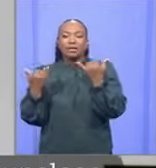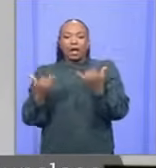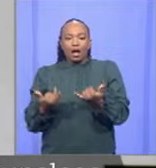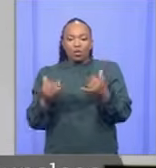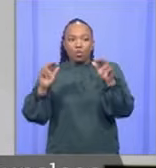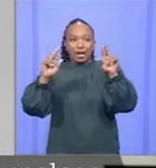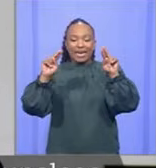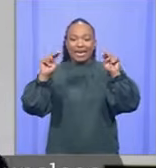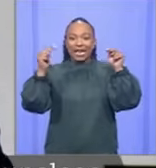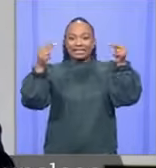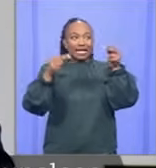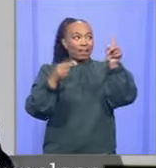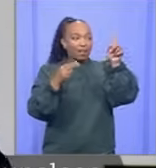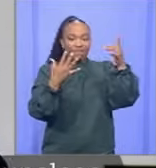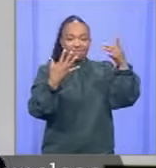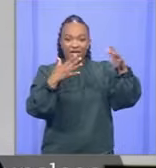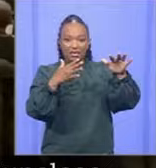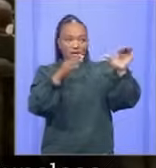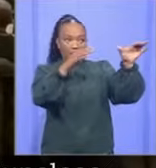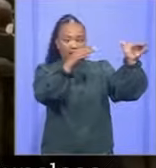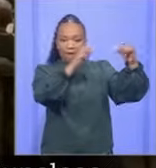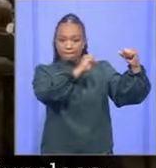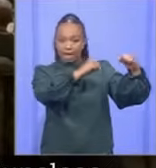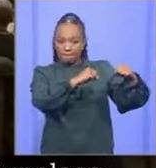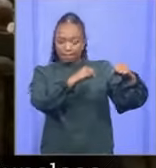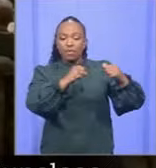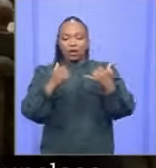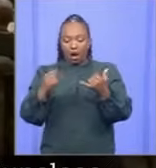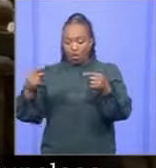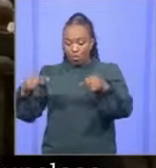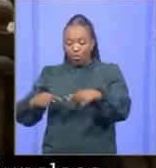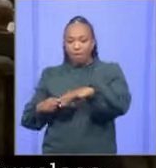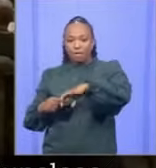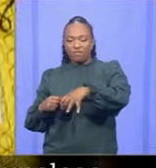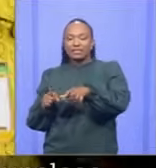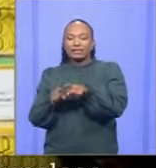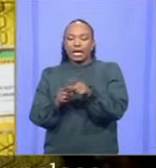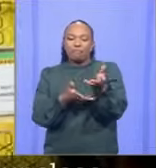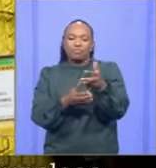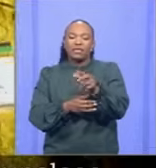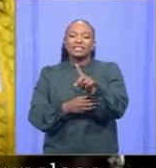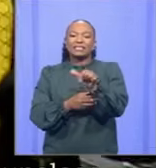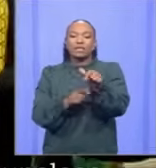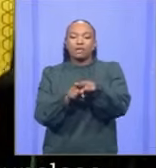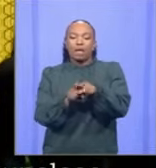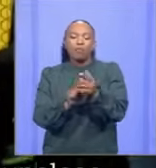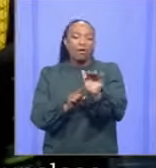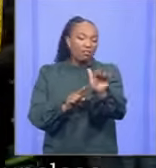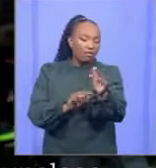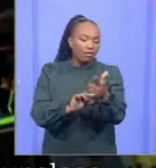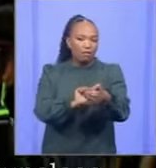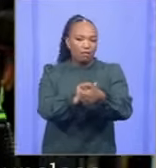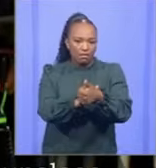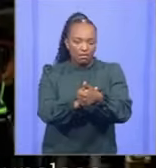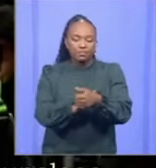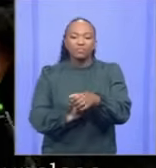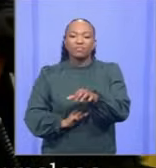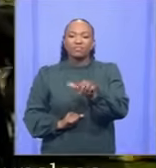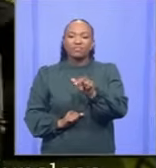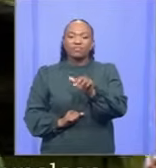engage with everybody, including the DA. ANC e kaeletse go fetola selebo sa dipuso selegae mo metsesetoropong ya masepala